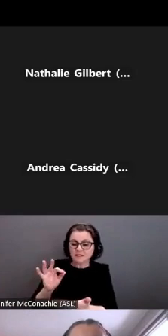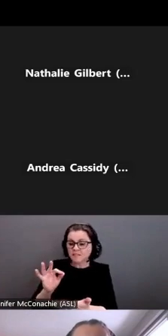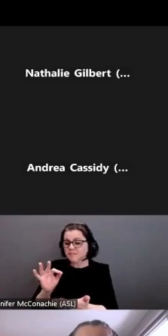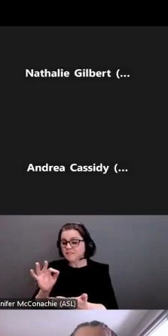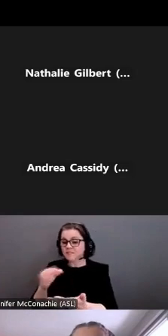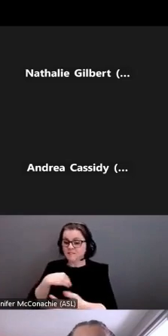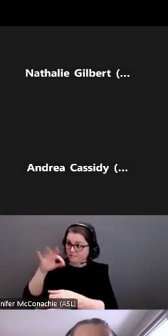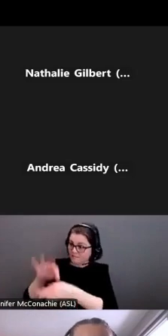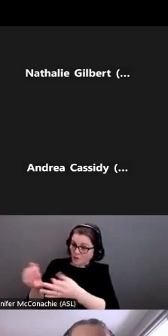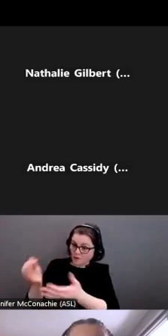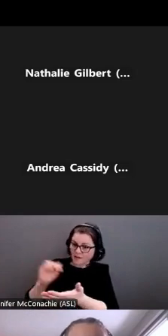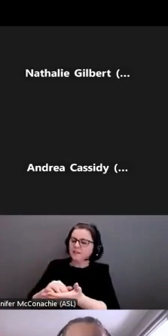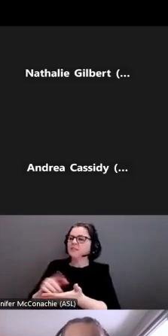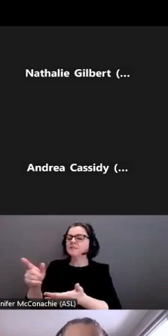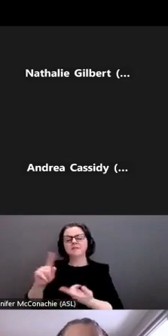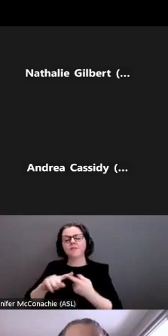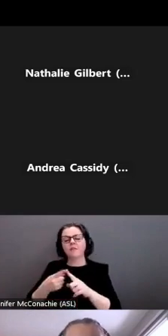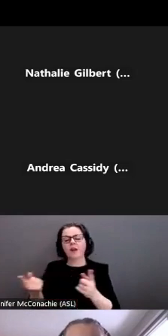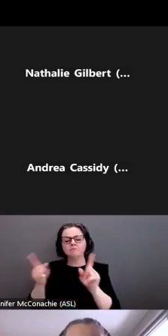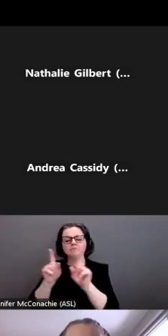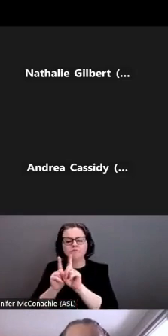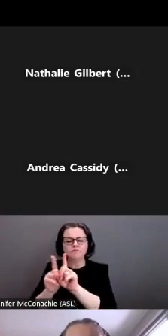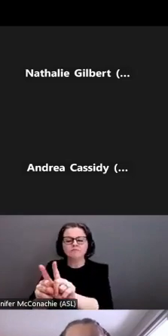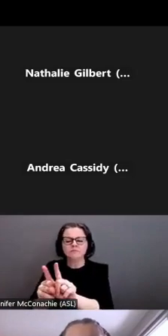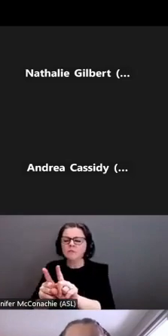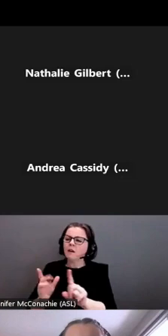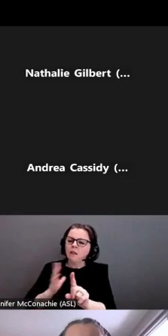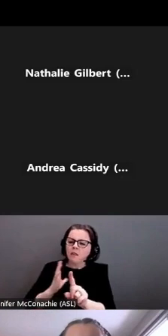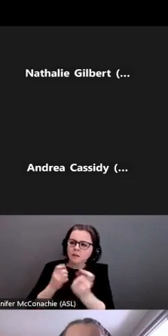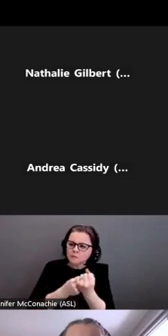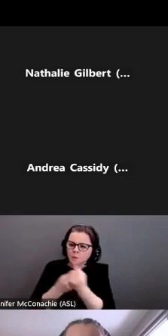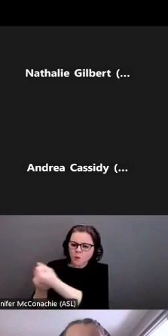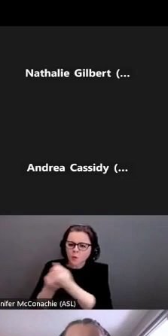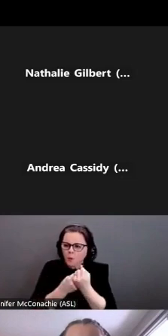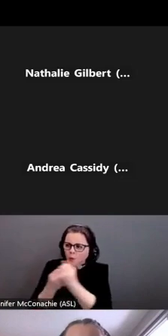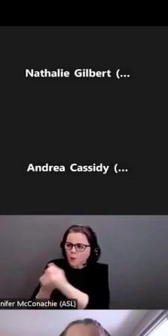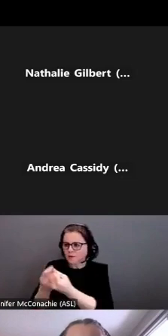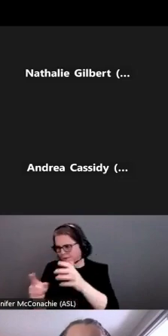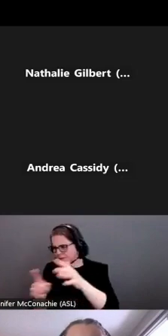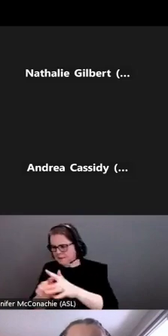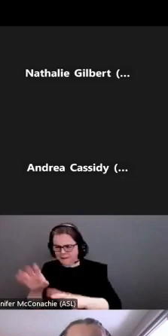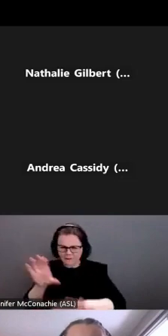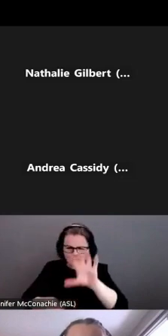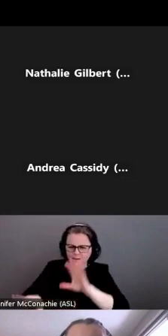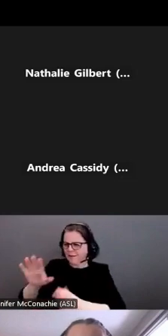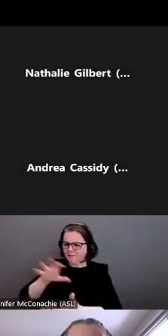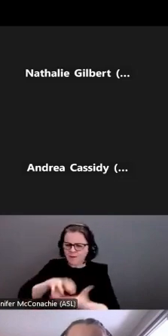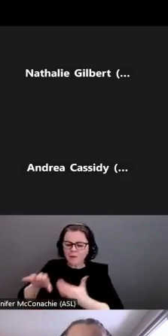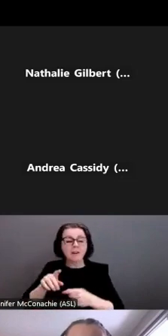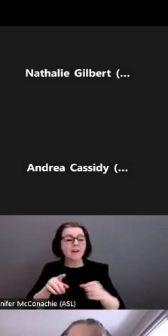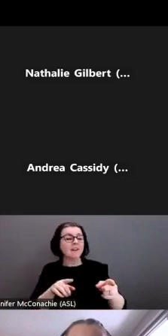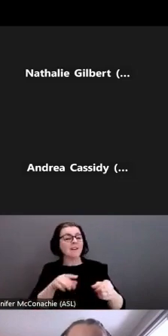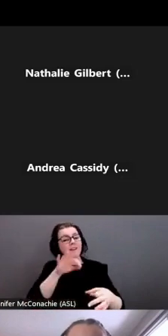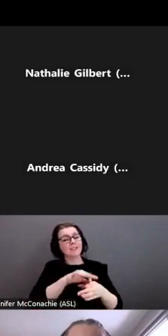have like a support system there in case you're like confused when you're there, but also the election workers there are also